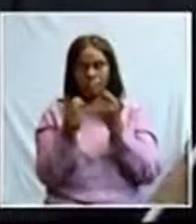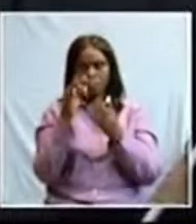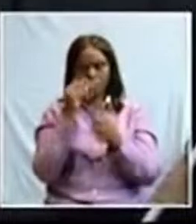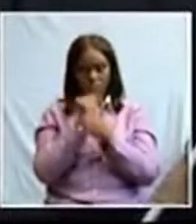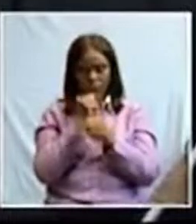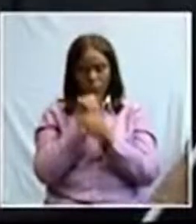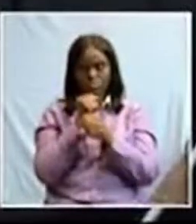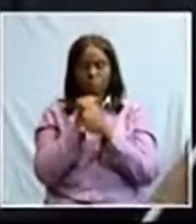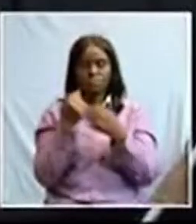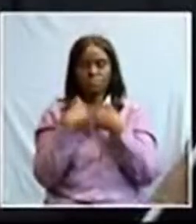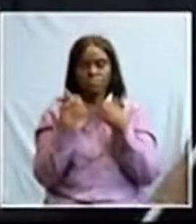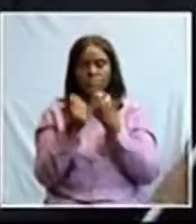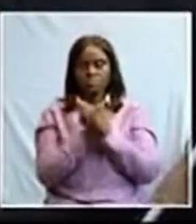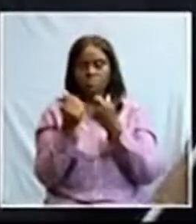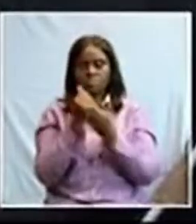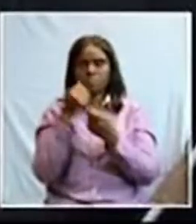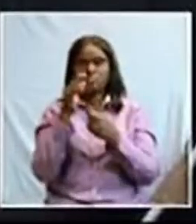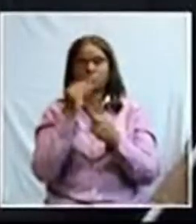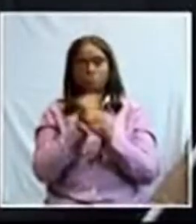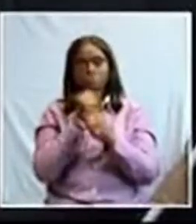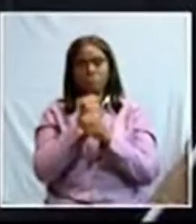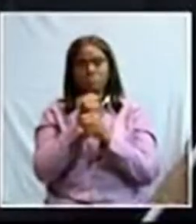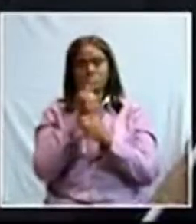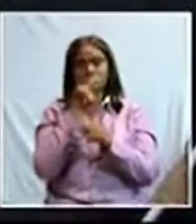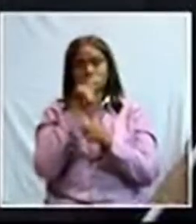of work, saying